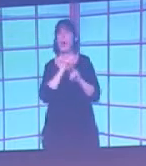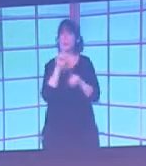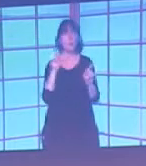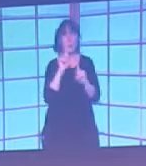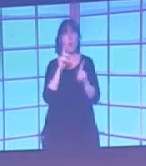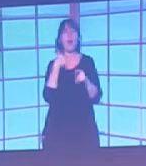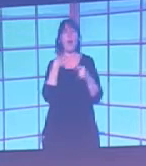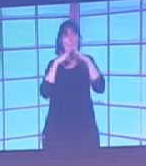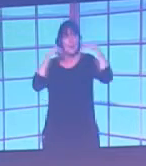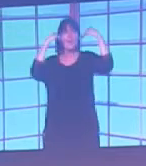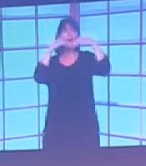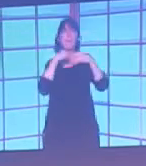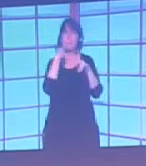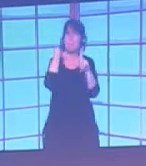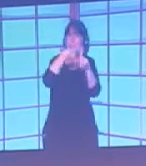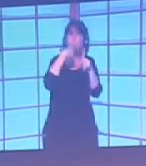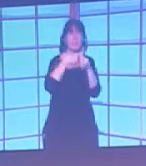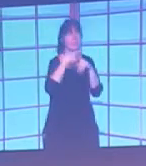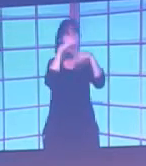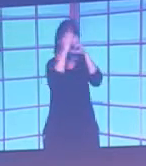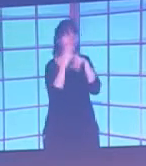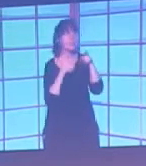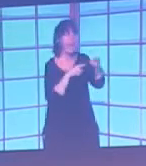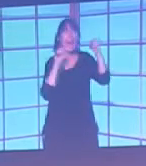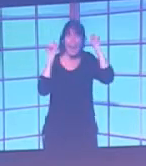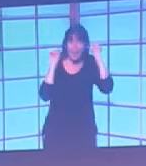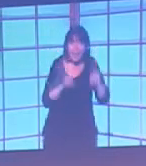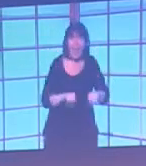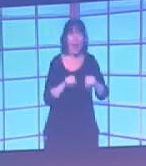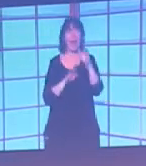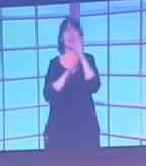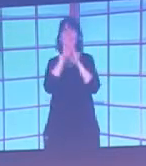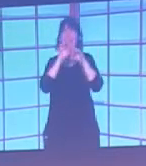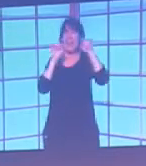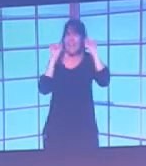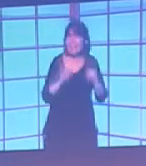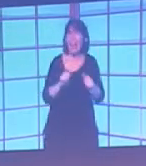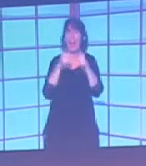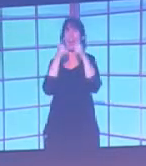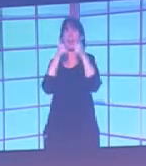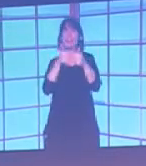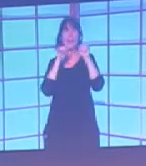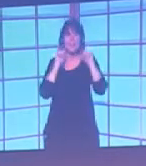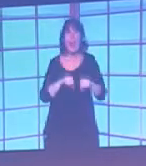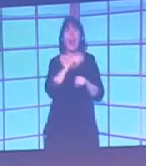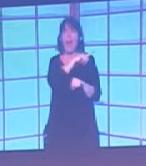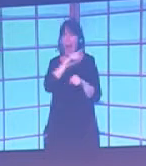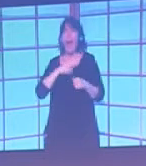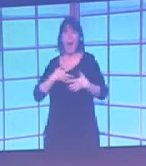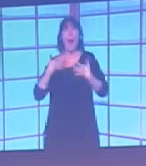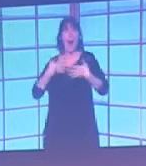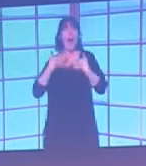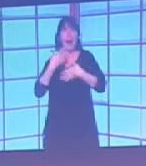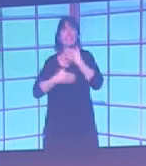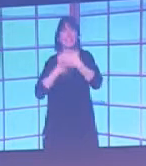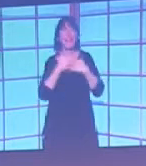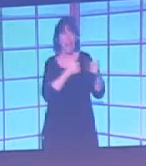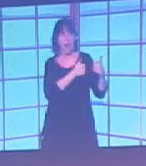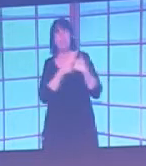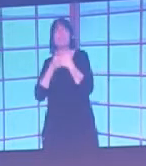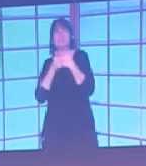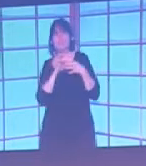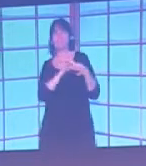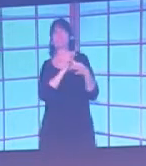about focusing on the positive and what can be done to kind of ensure long-term change. And I think once you get your foot in the door, so to speak, and the